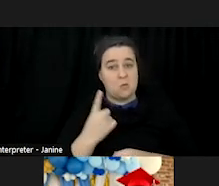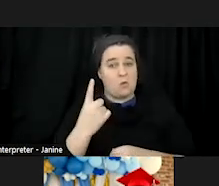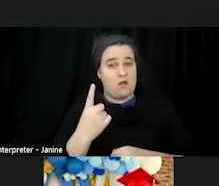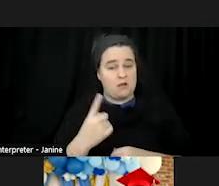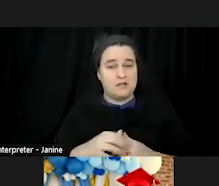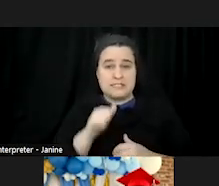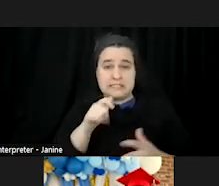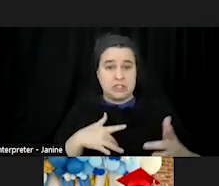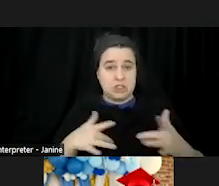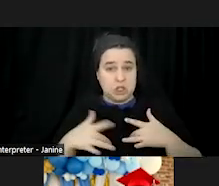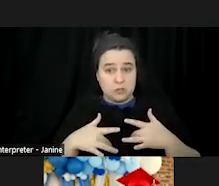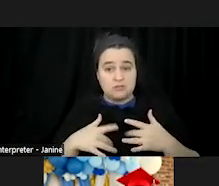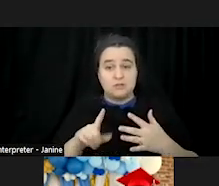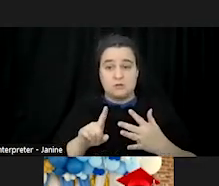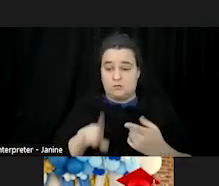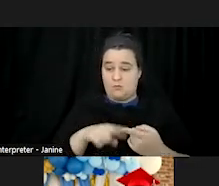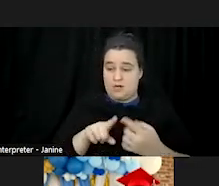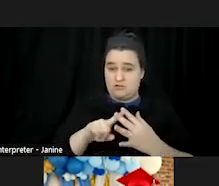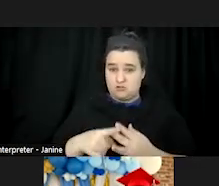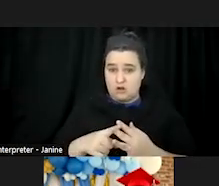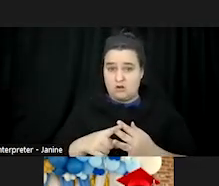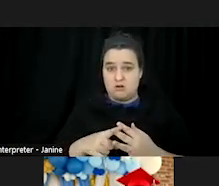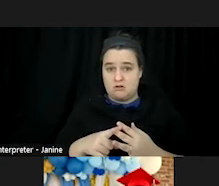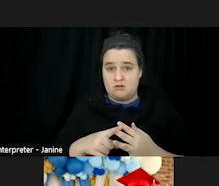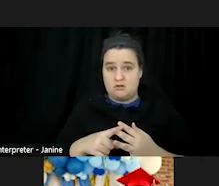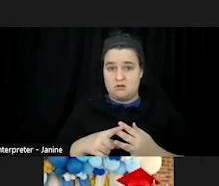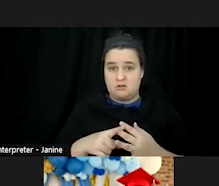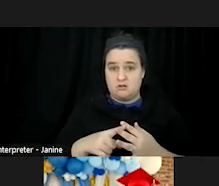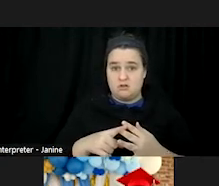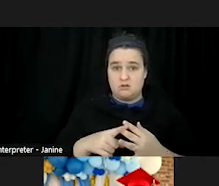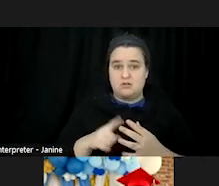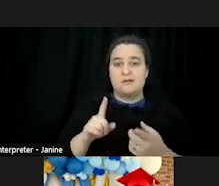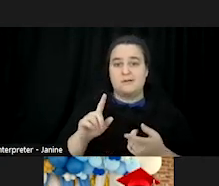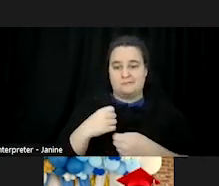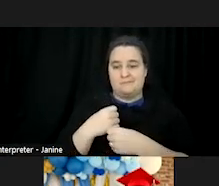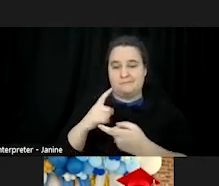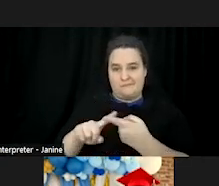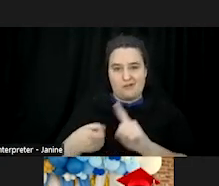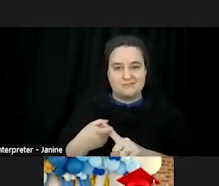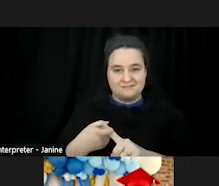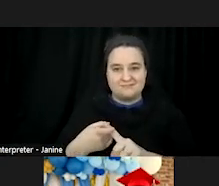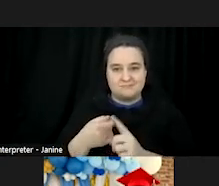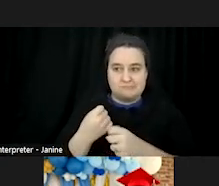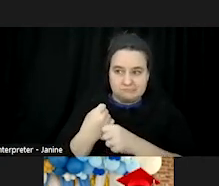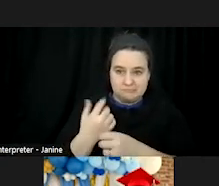didn't concern me going into college was making friends, because I was